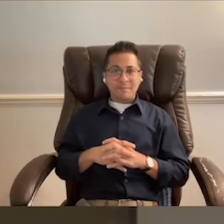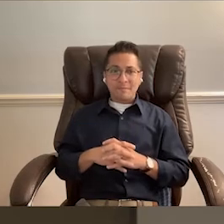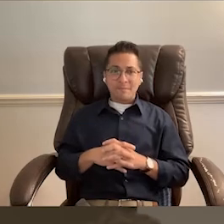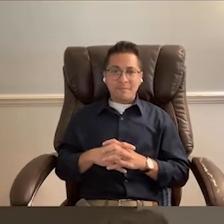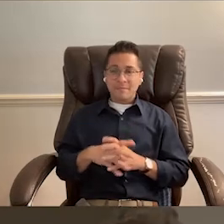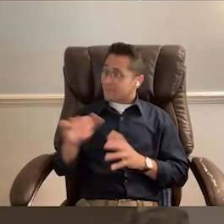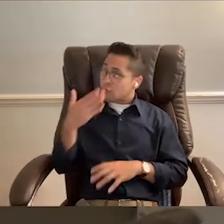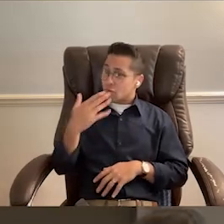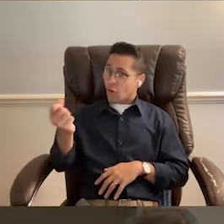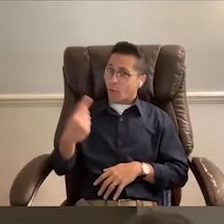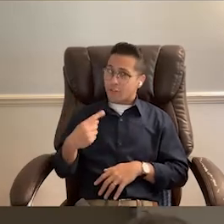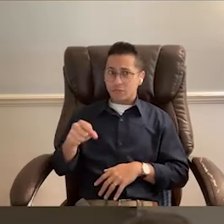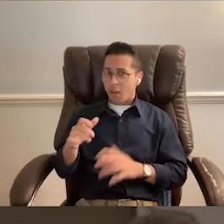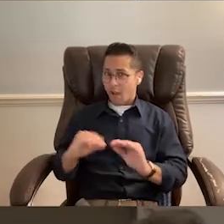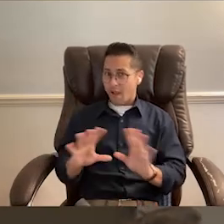anyway, continue.